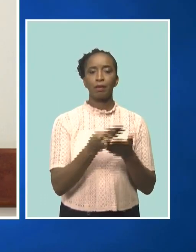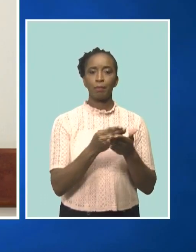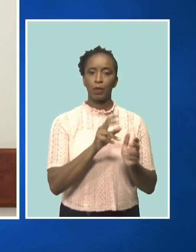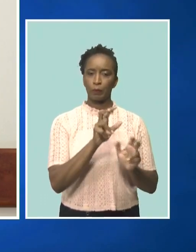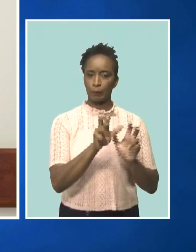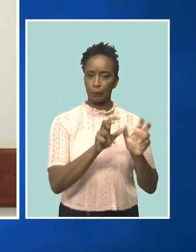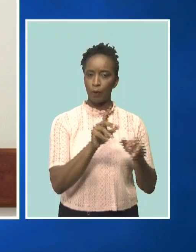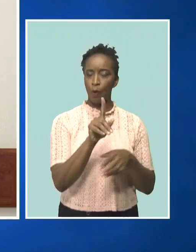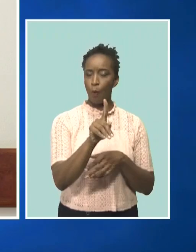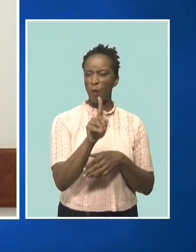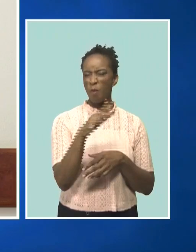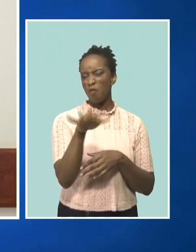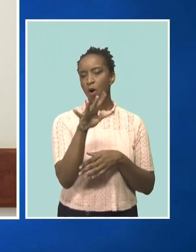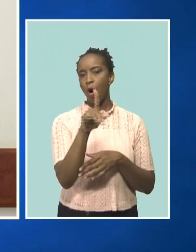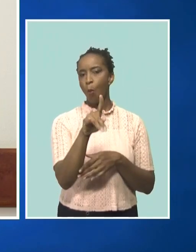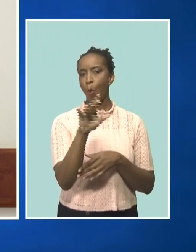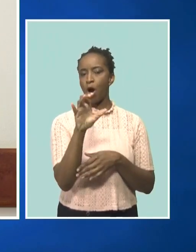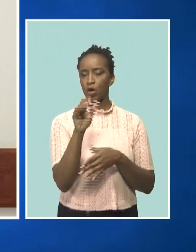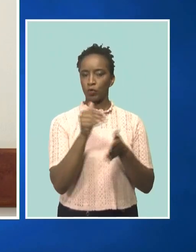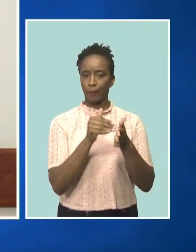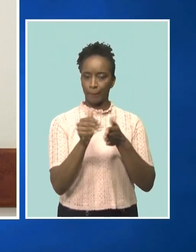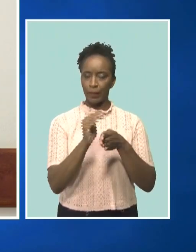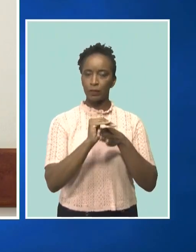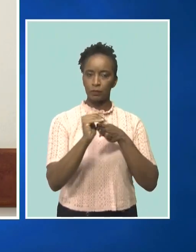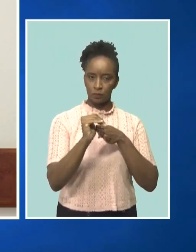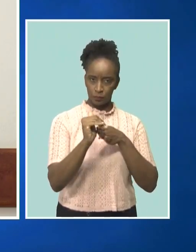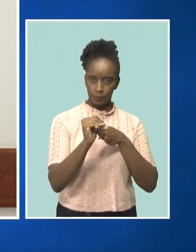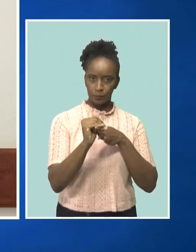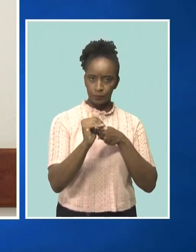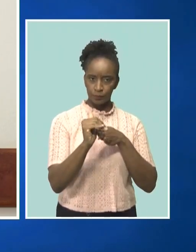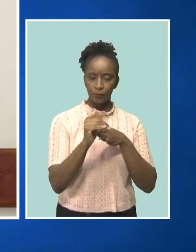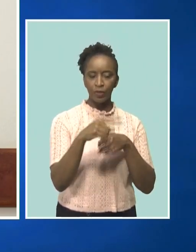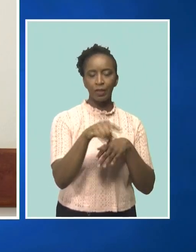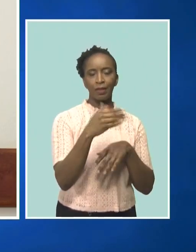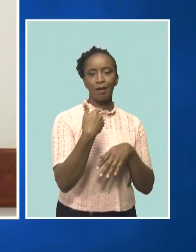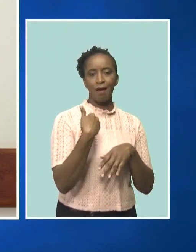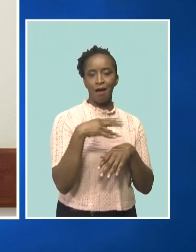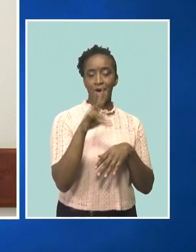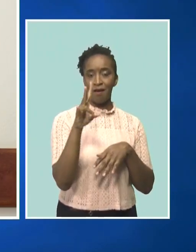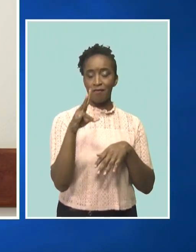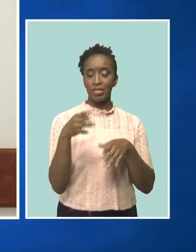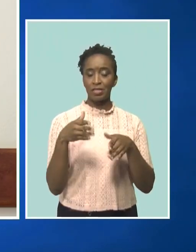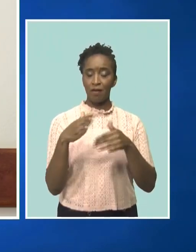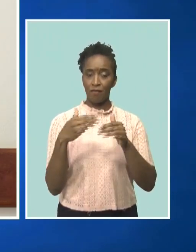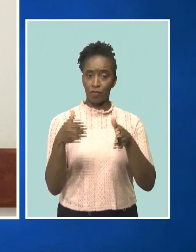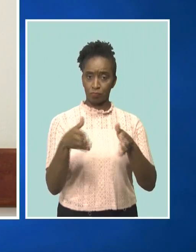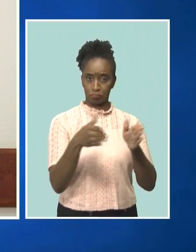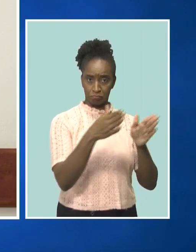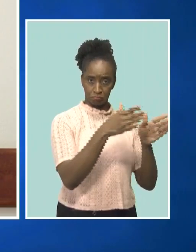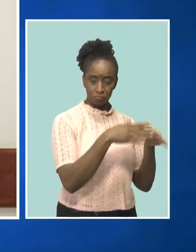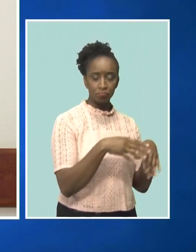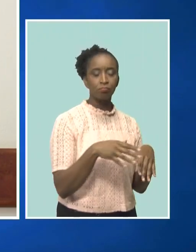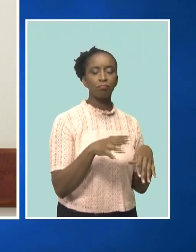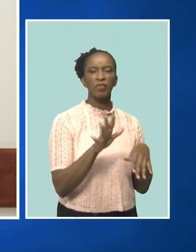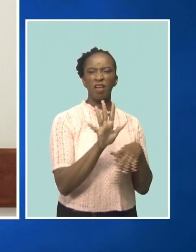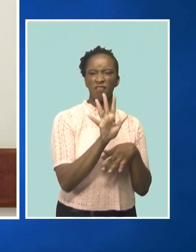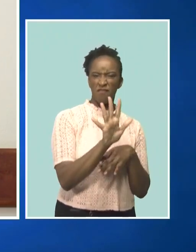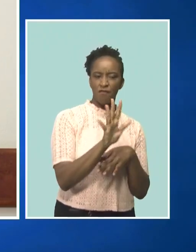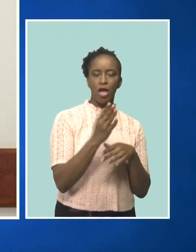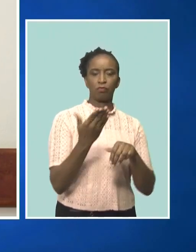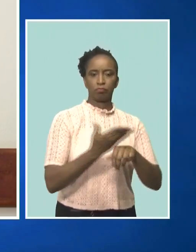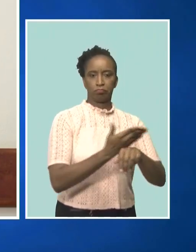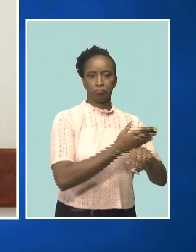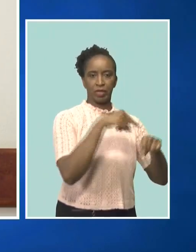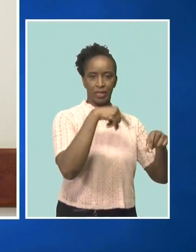$100 million, which will see 5 of their 7 properties refurbished before the end of the year and another by midsummer next